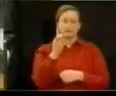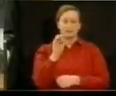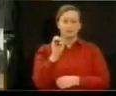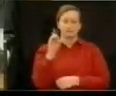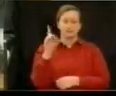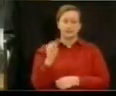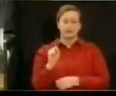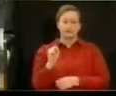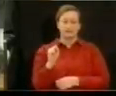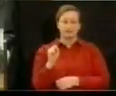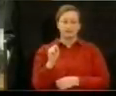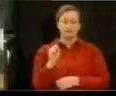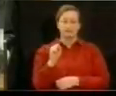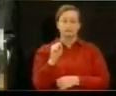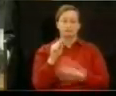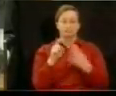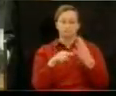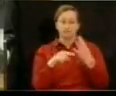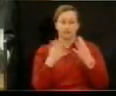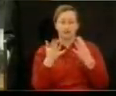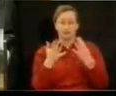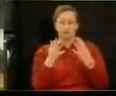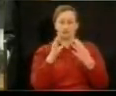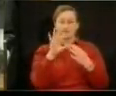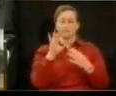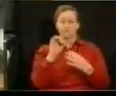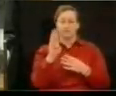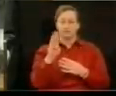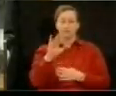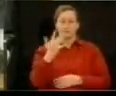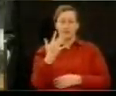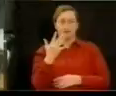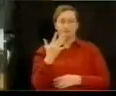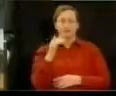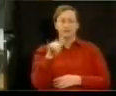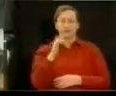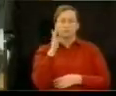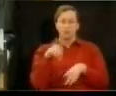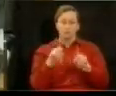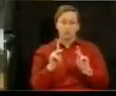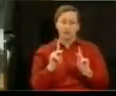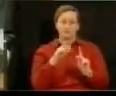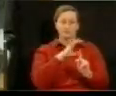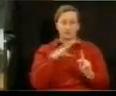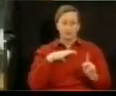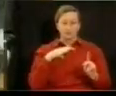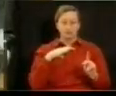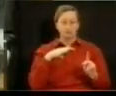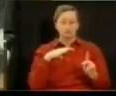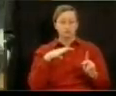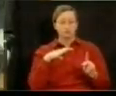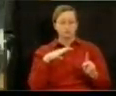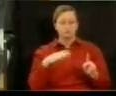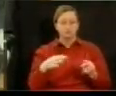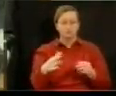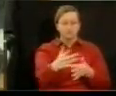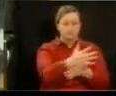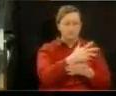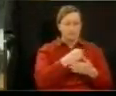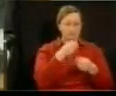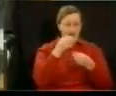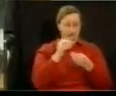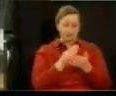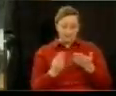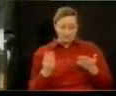which then would allow for commissioners to be sent any material that was sent in, copies of that,